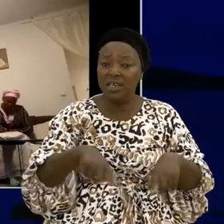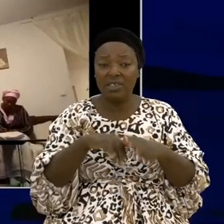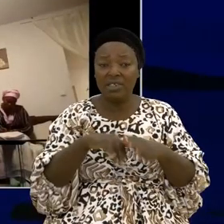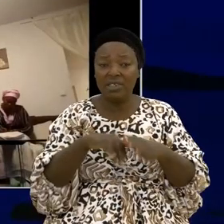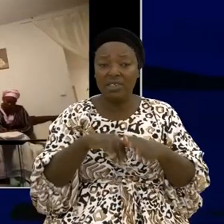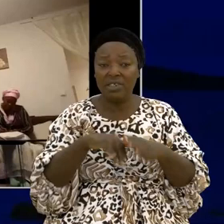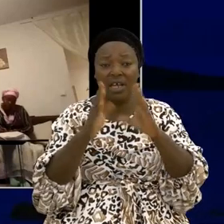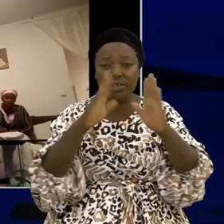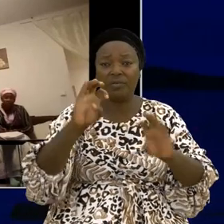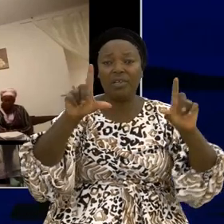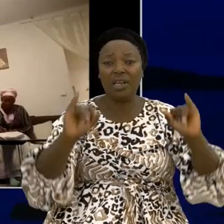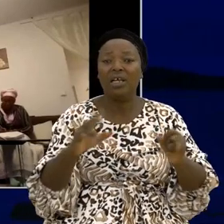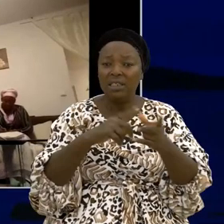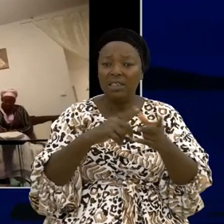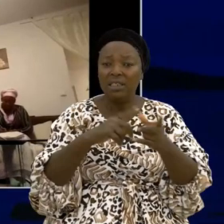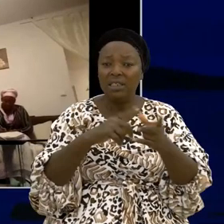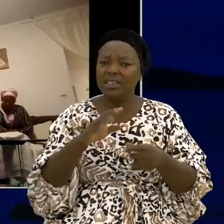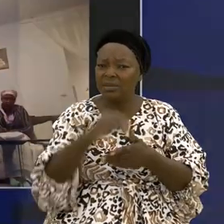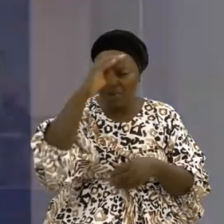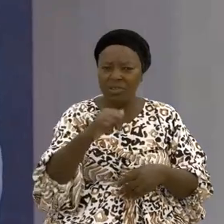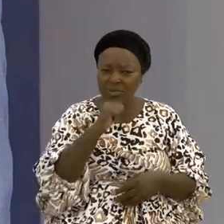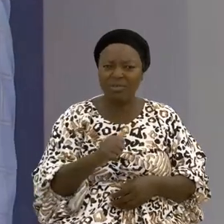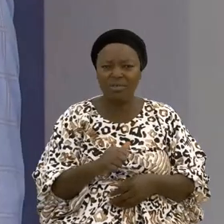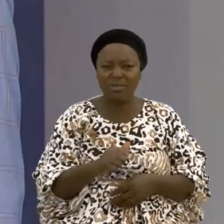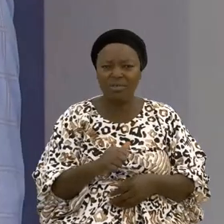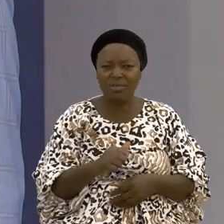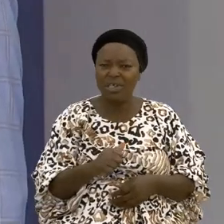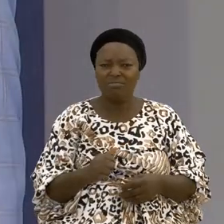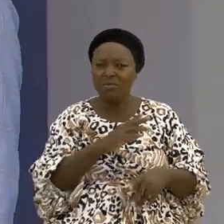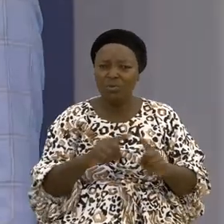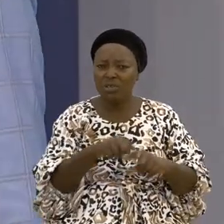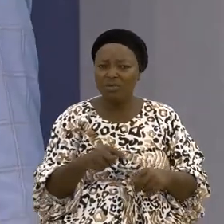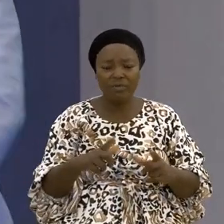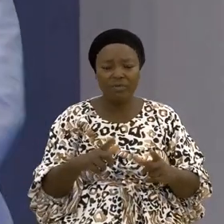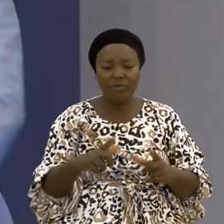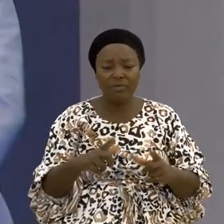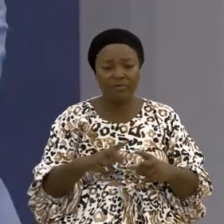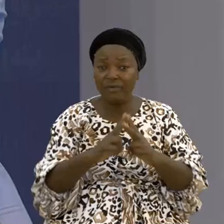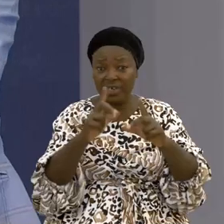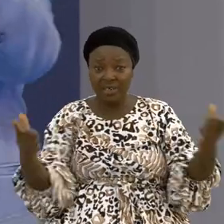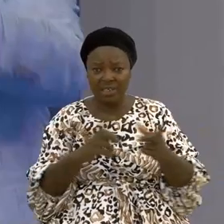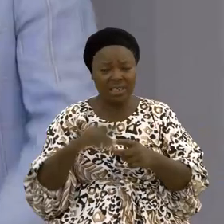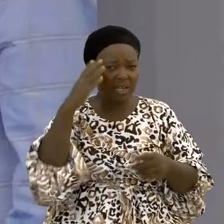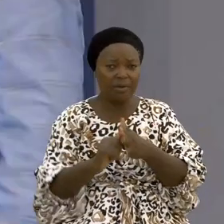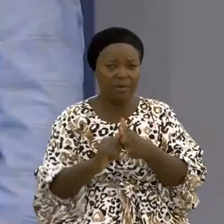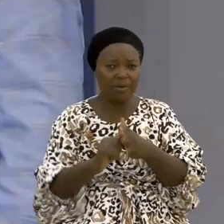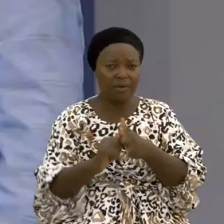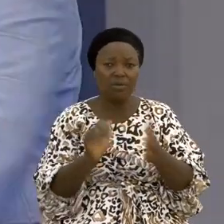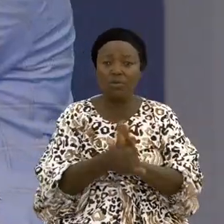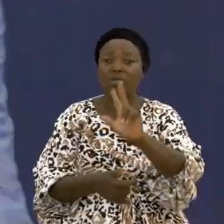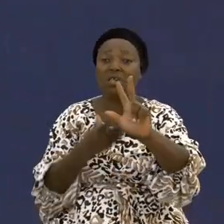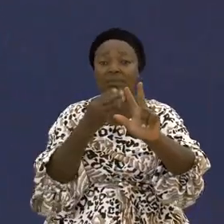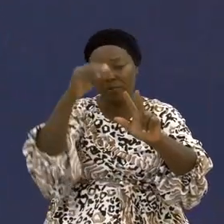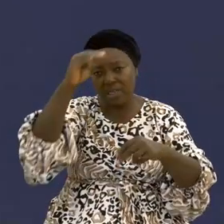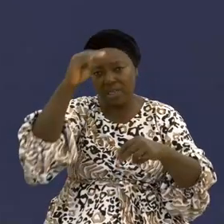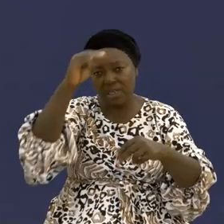was incorruptible. They've heard about Shadrach, Meshach, and Abednego. They lived in Babylon, and they were incorruptible.